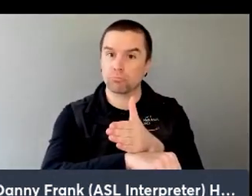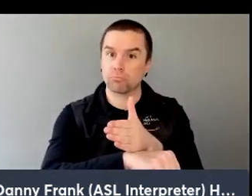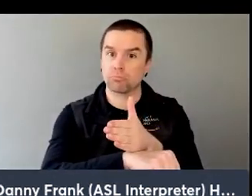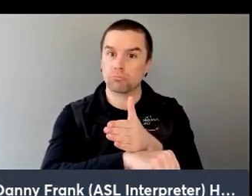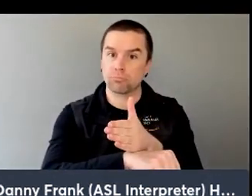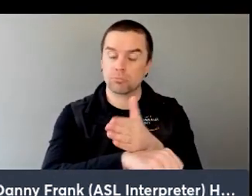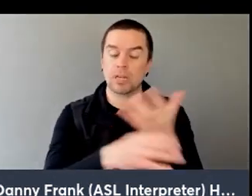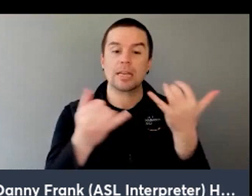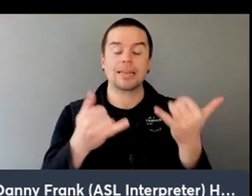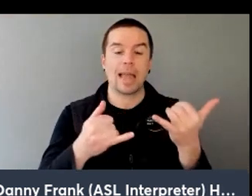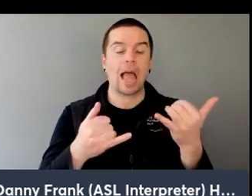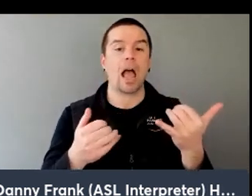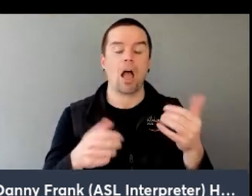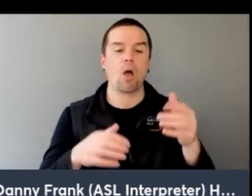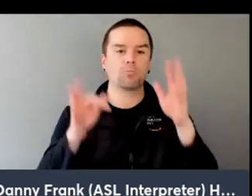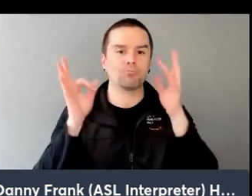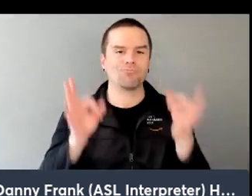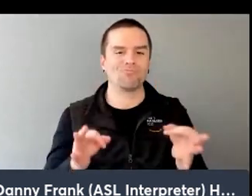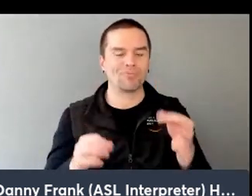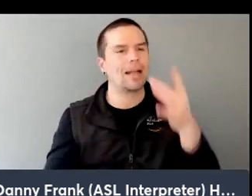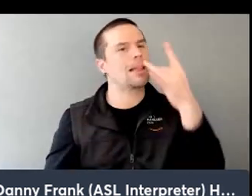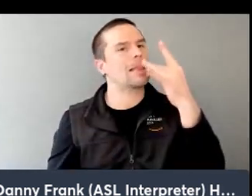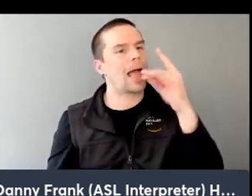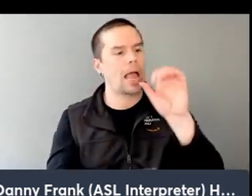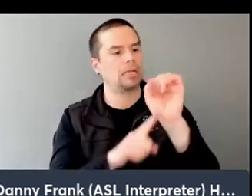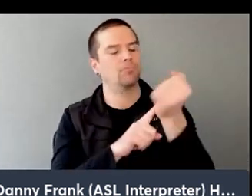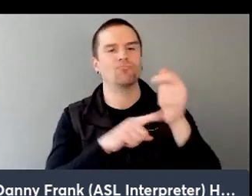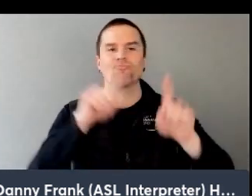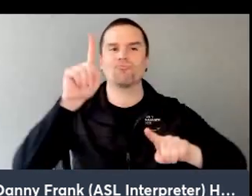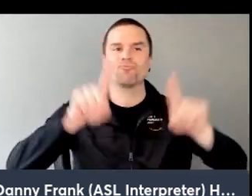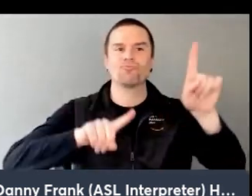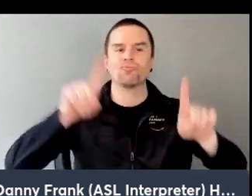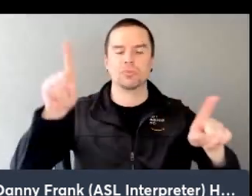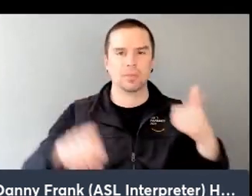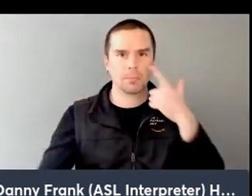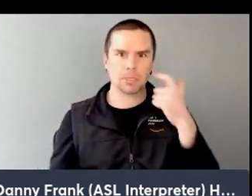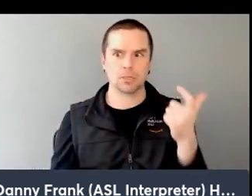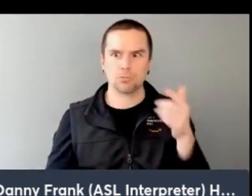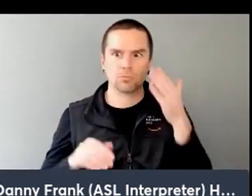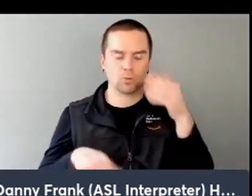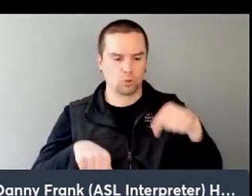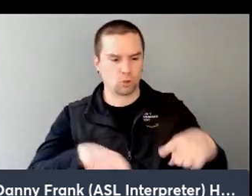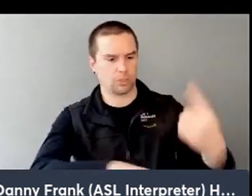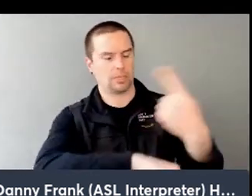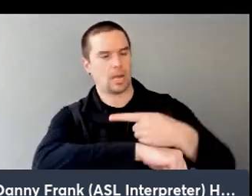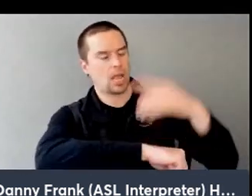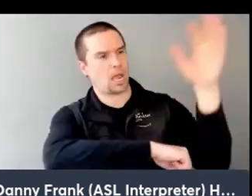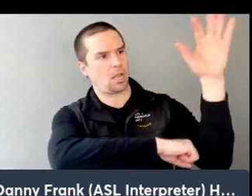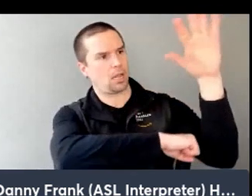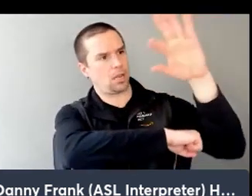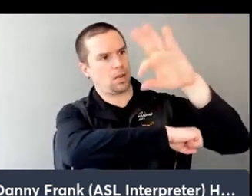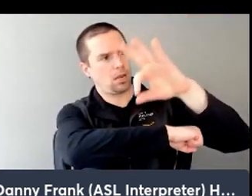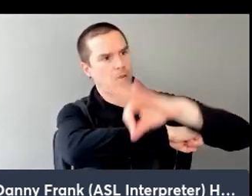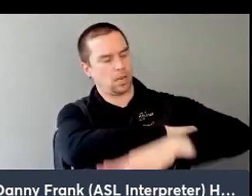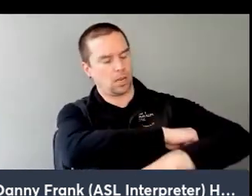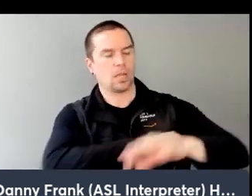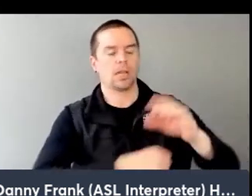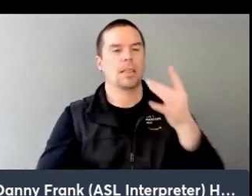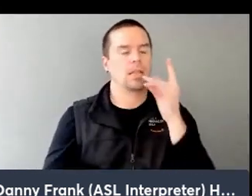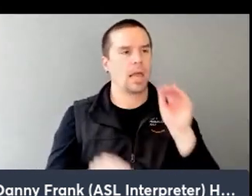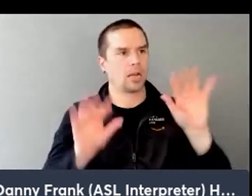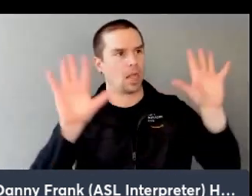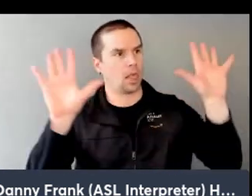randomized lights, because at the end of the day, the lights are changing over time. We actually noticed that the camera was had like